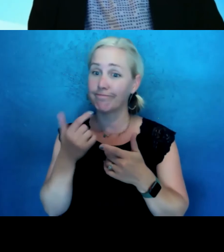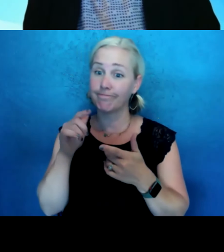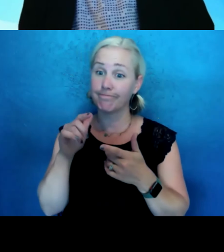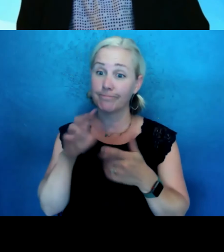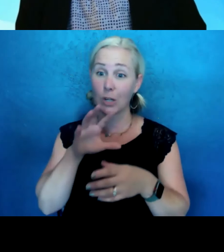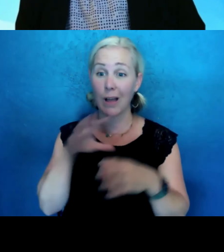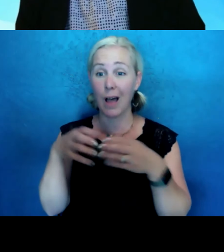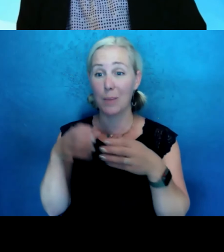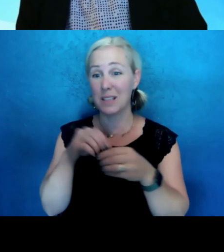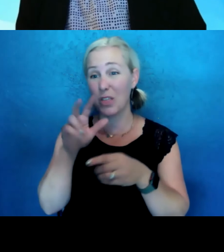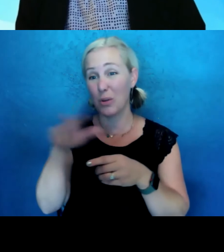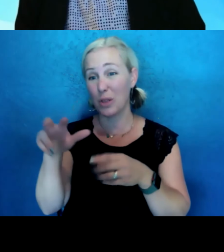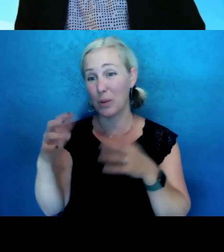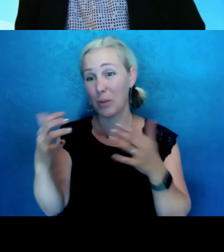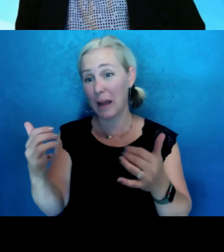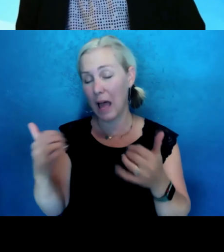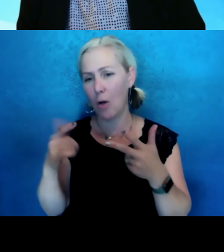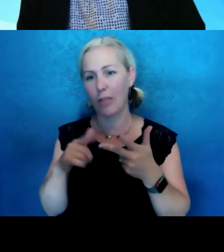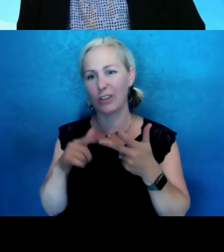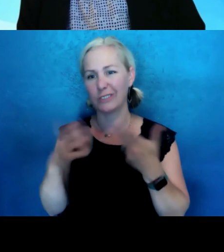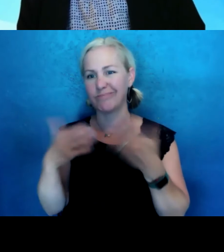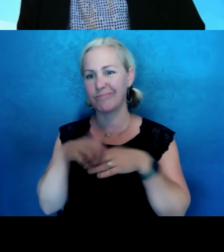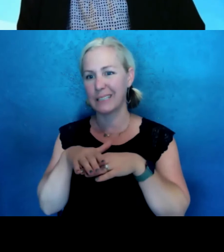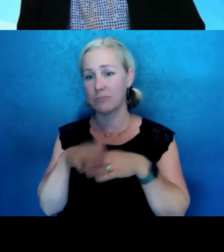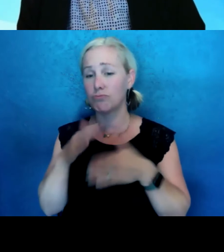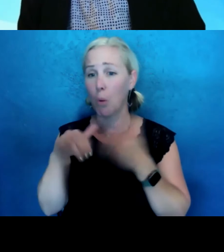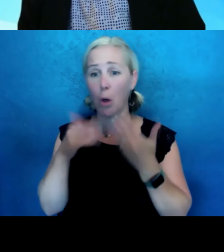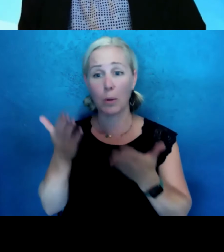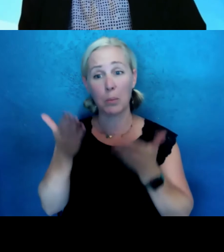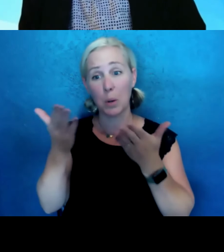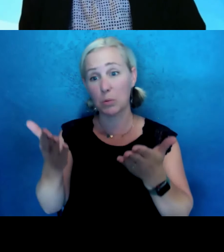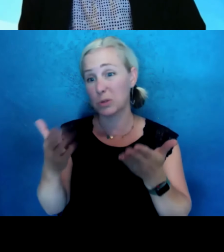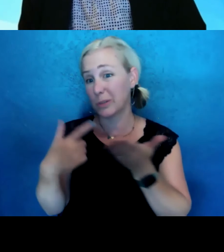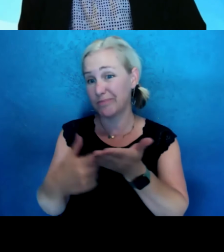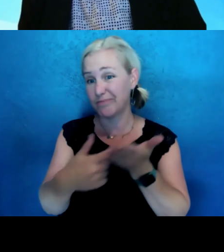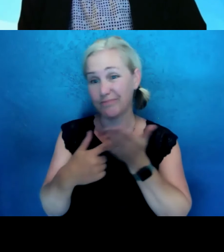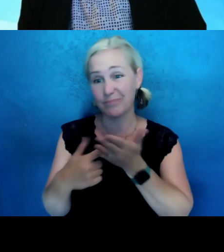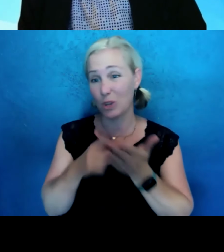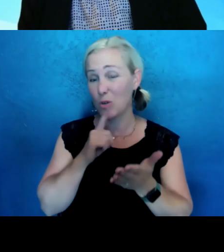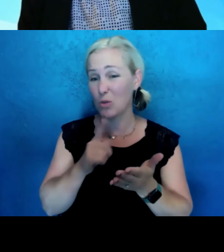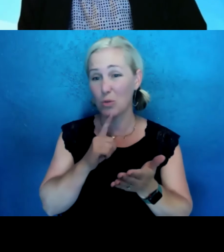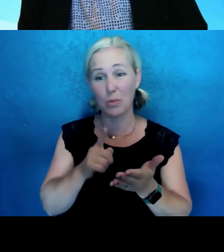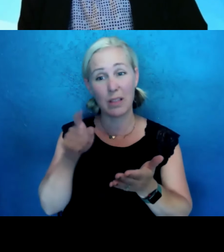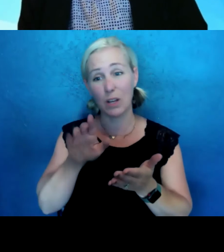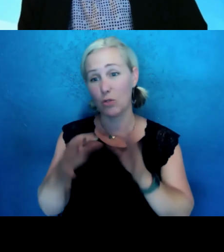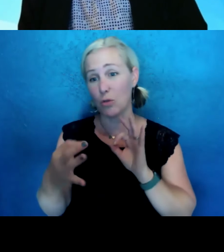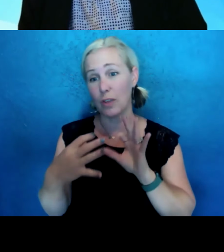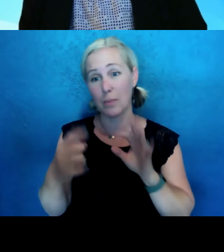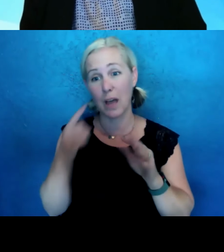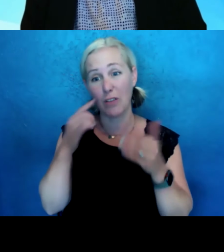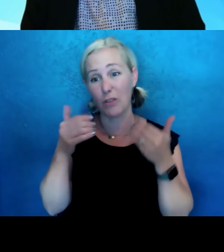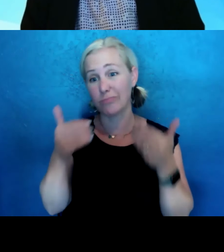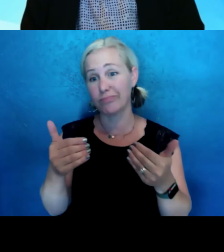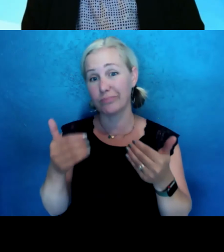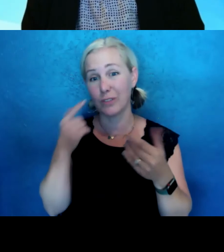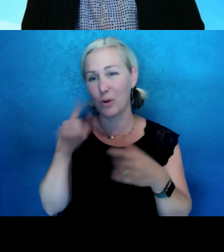and another where it's a hybrid. So I think all proposals are on the table, and we really need your feedback for what's the way forward to 2030.